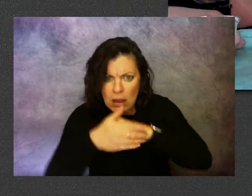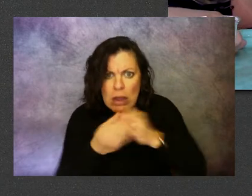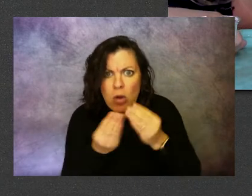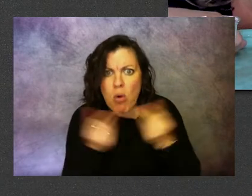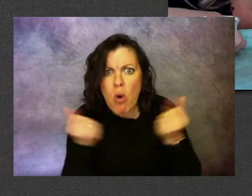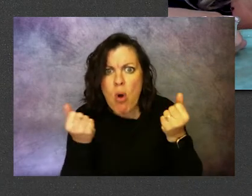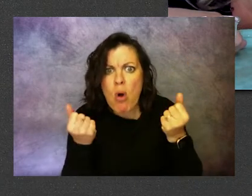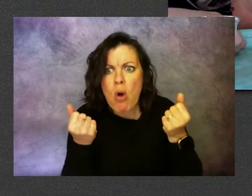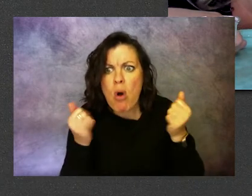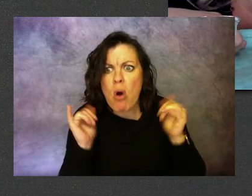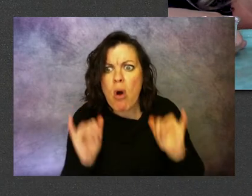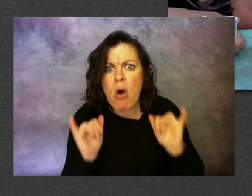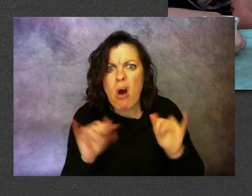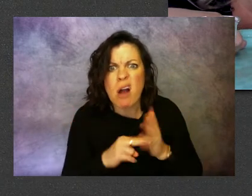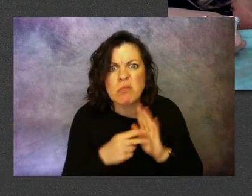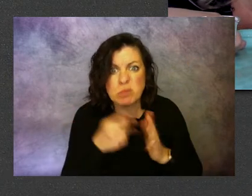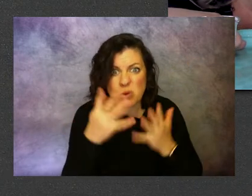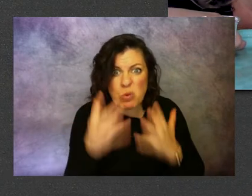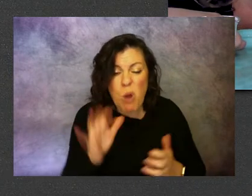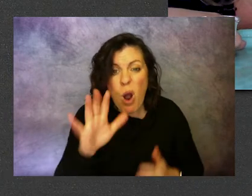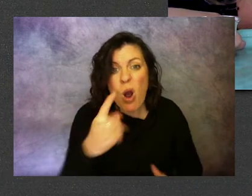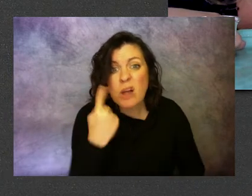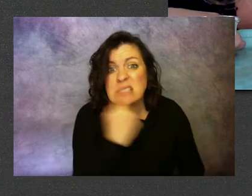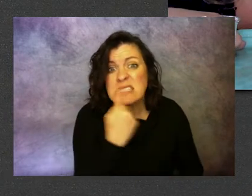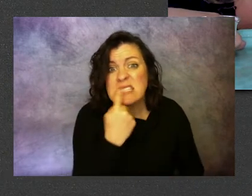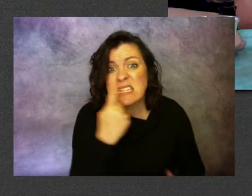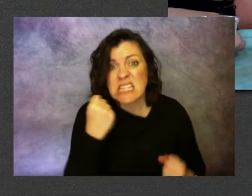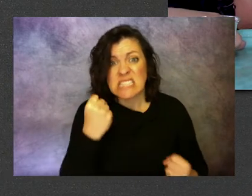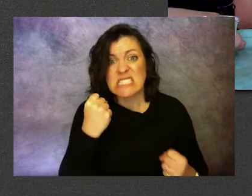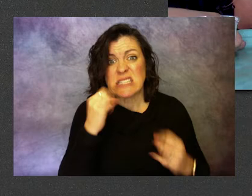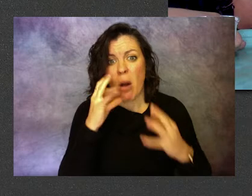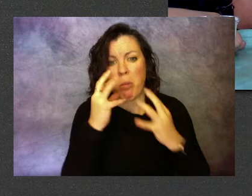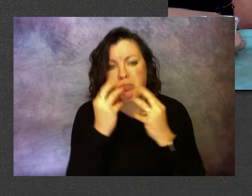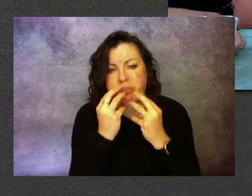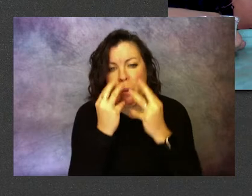I don't think I'd want my teeth to be squishy, would you?